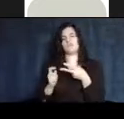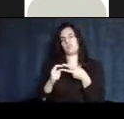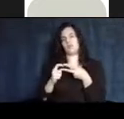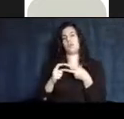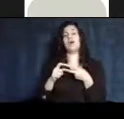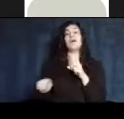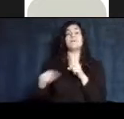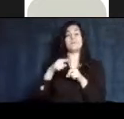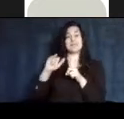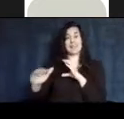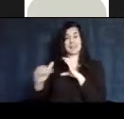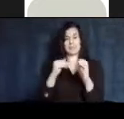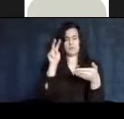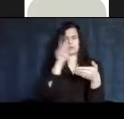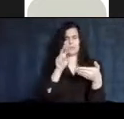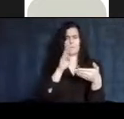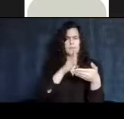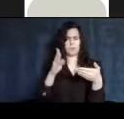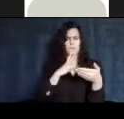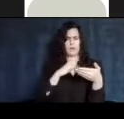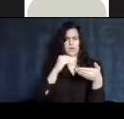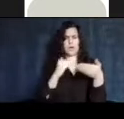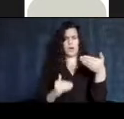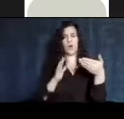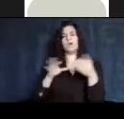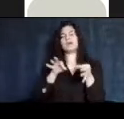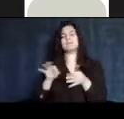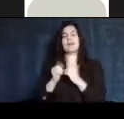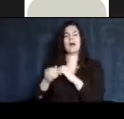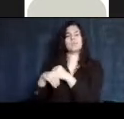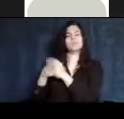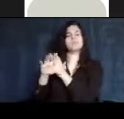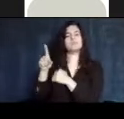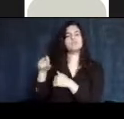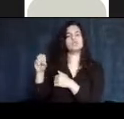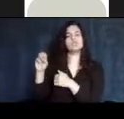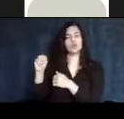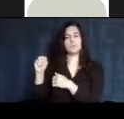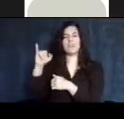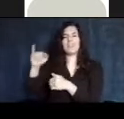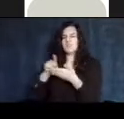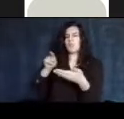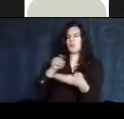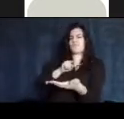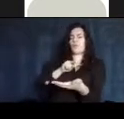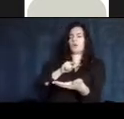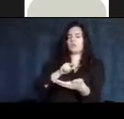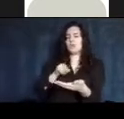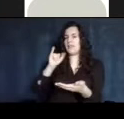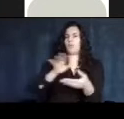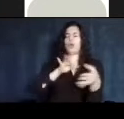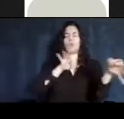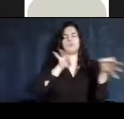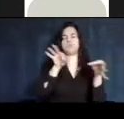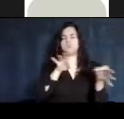virtual orientation. So in that email, you'll get a week before, and it will have a lot of information of what you need to do, what